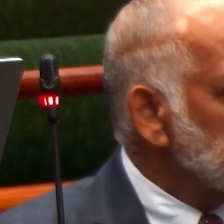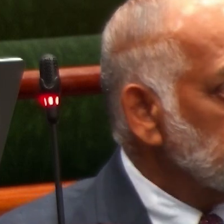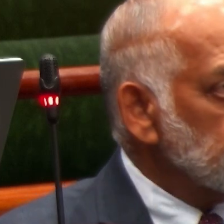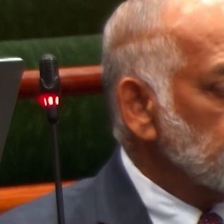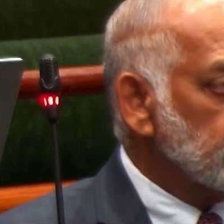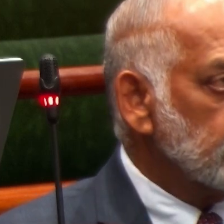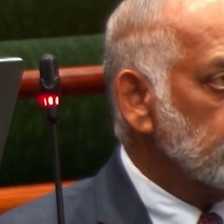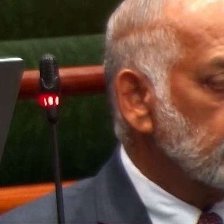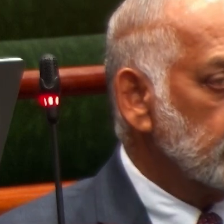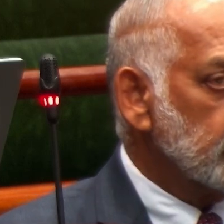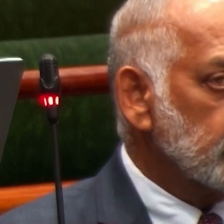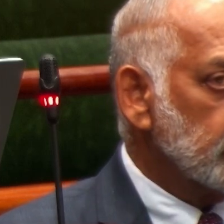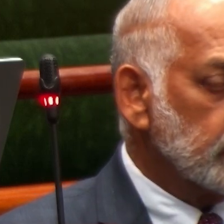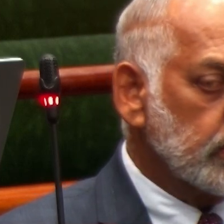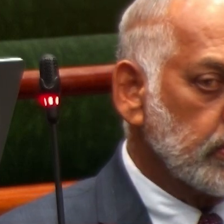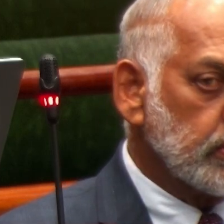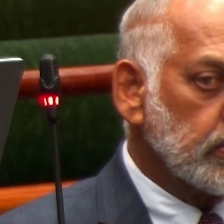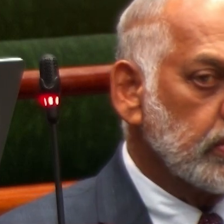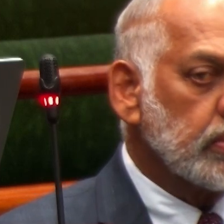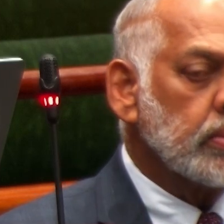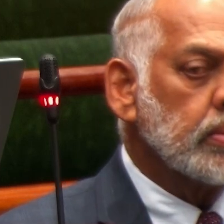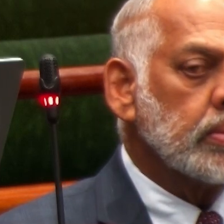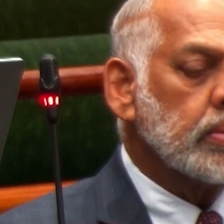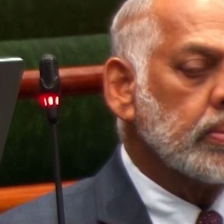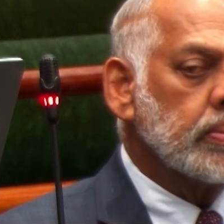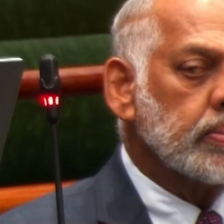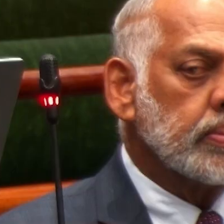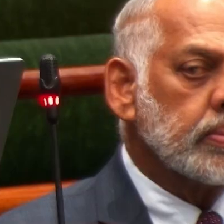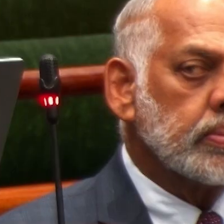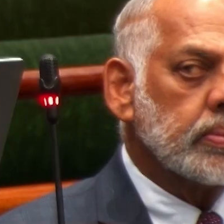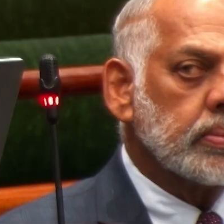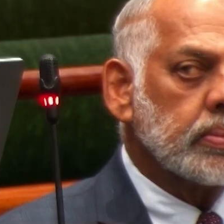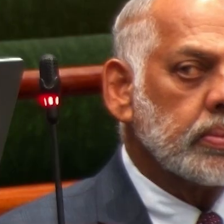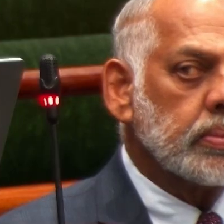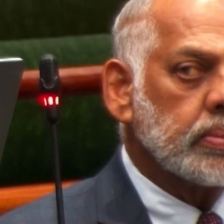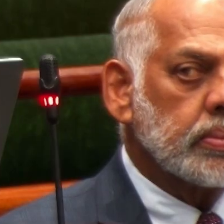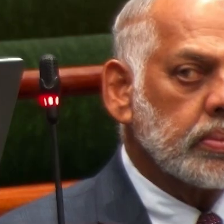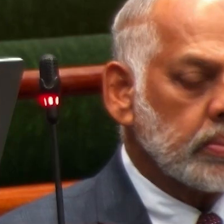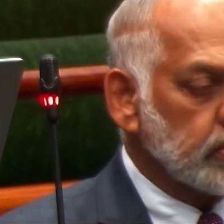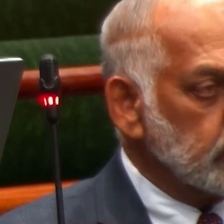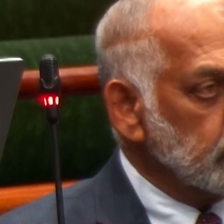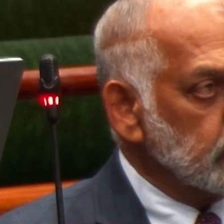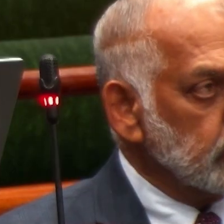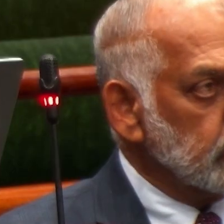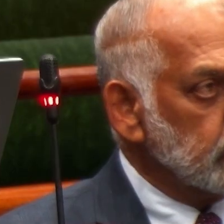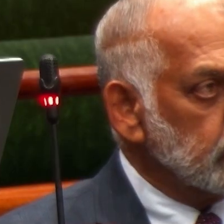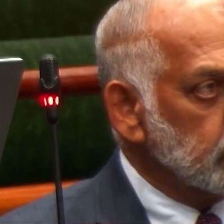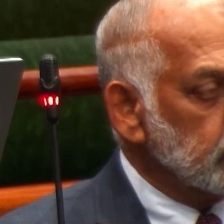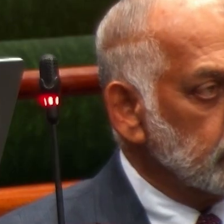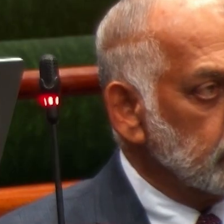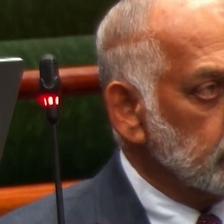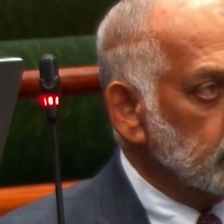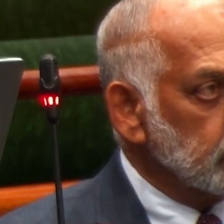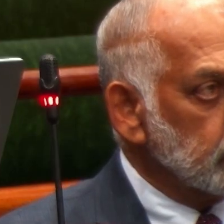fiscal discipline. Mr. Speaker, the Ministry of Women, Children and Social Protection has been allocated $211